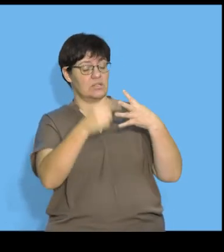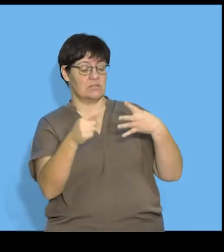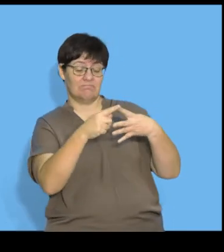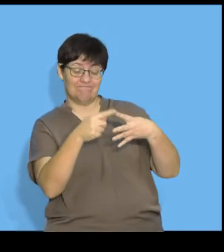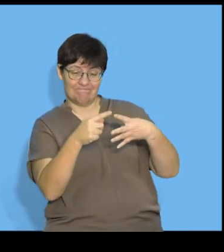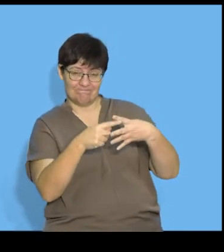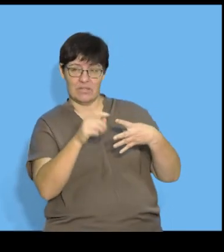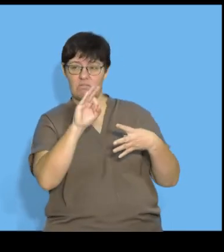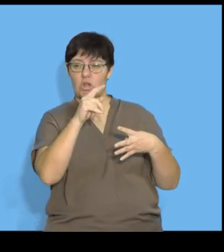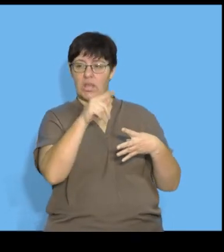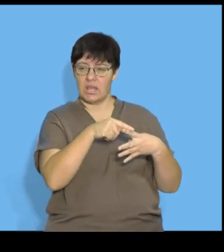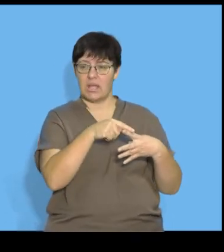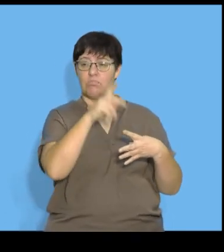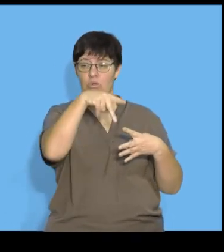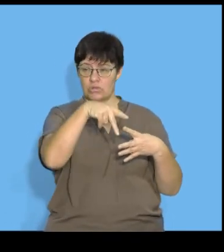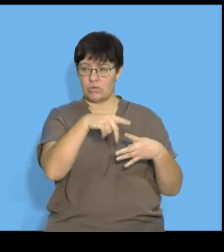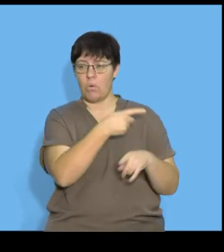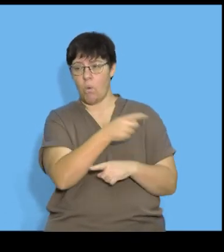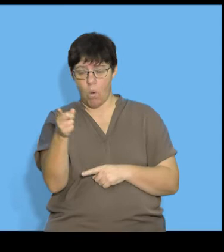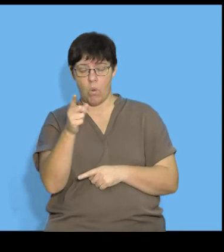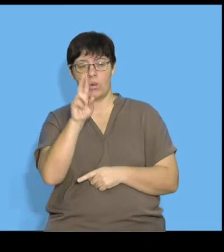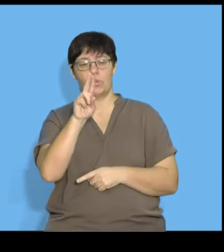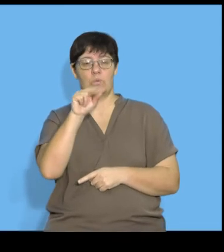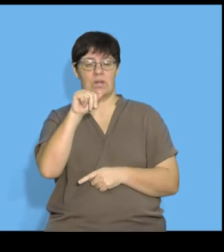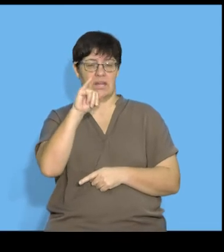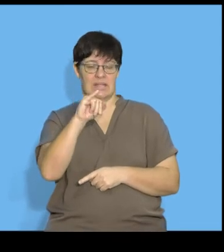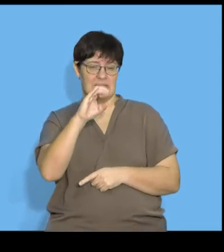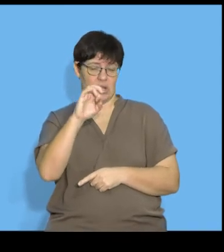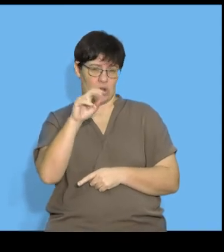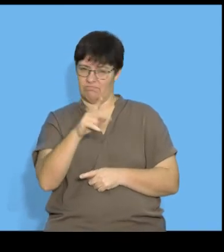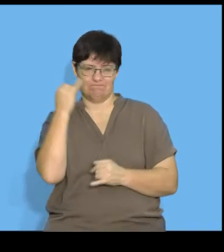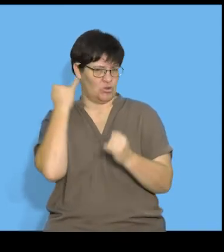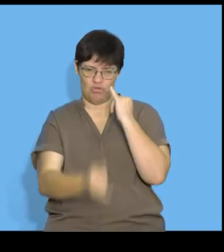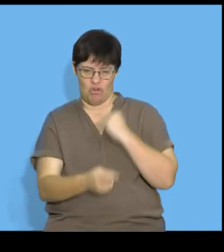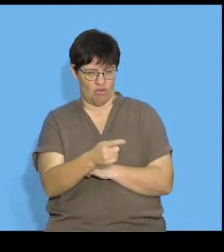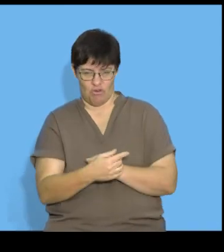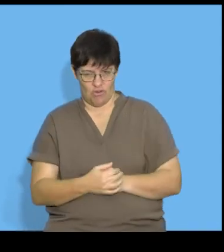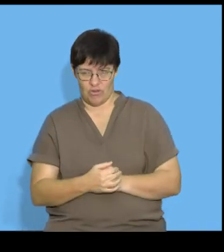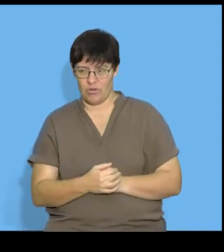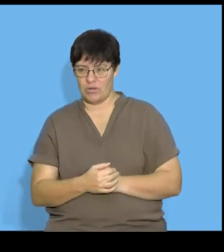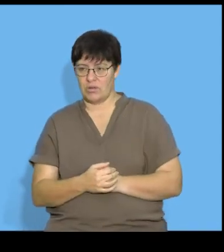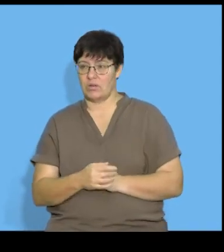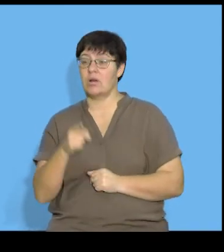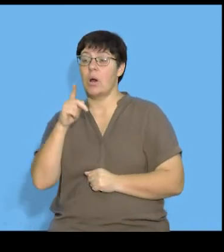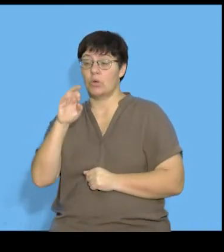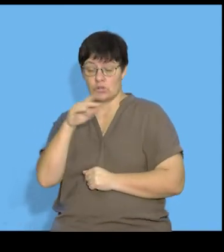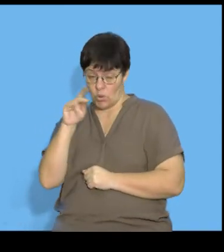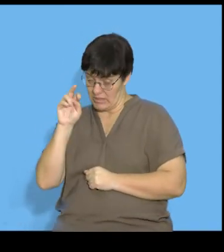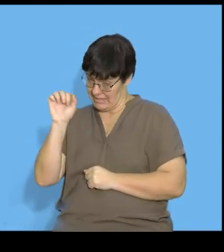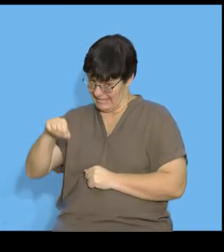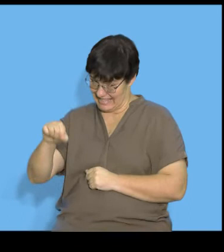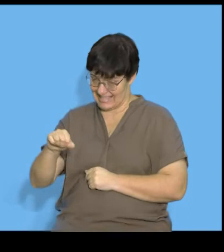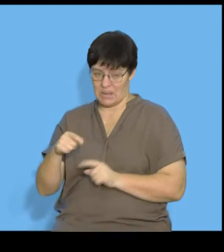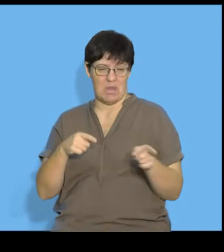fungi and protozoans are all unicellular. Now that is incorrect. Protozoans, yes, are,